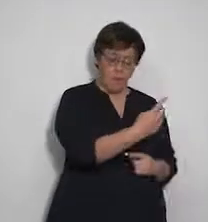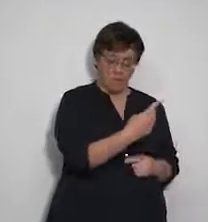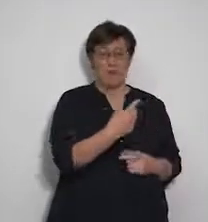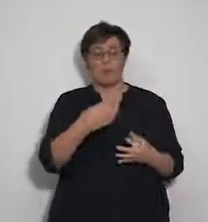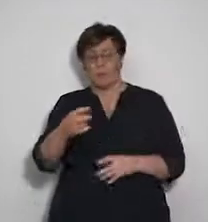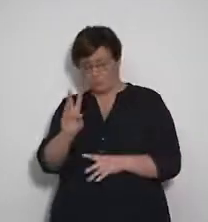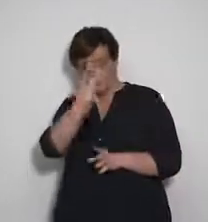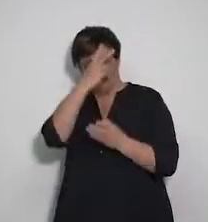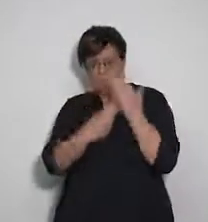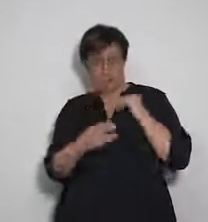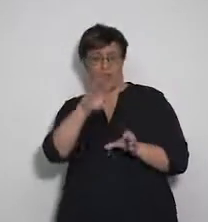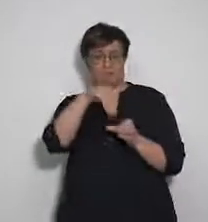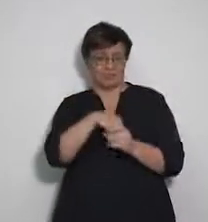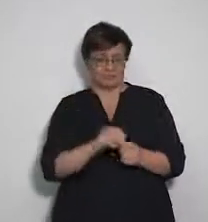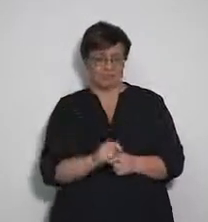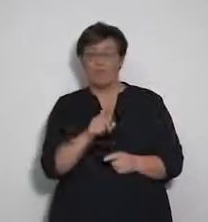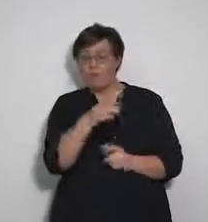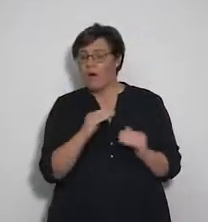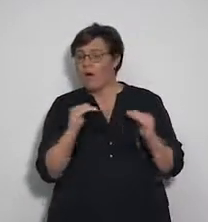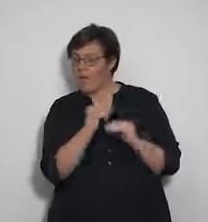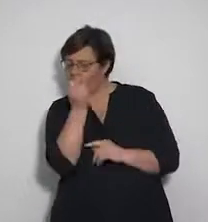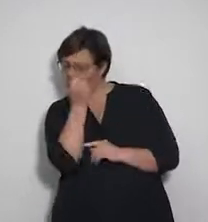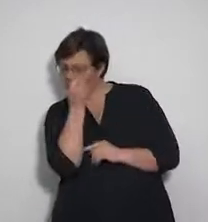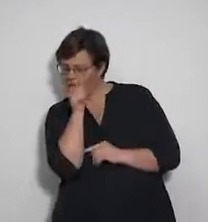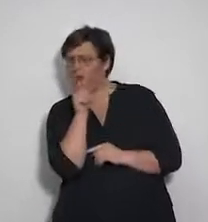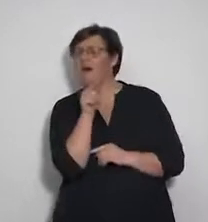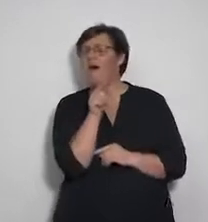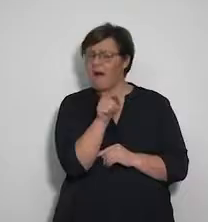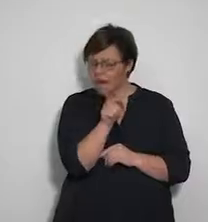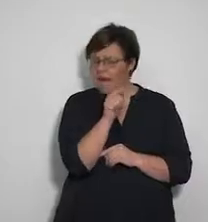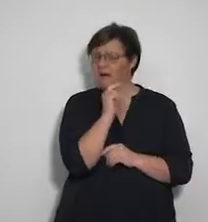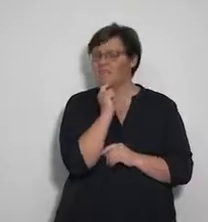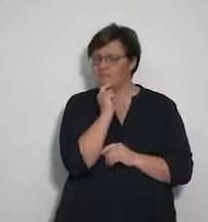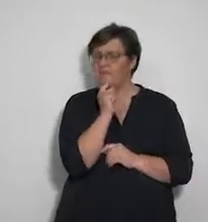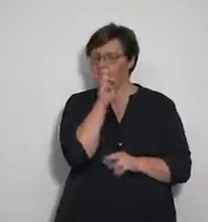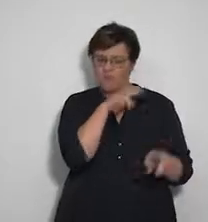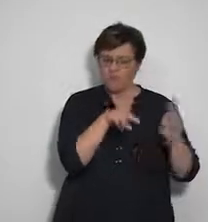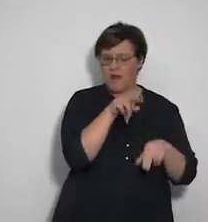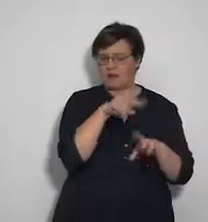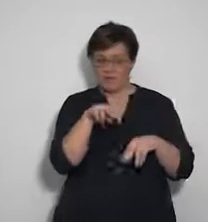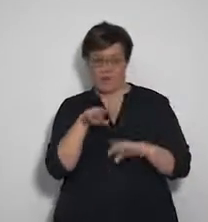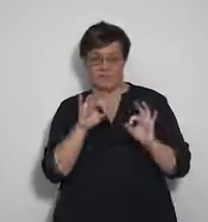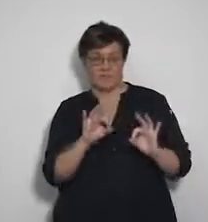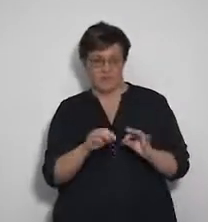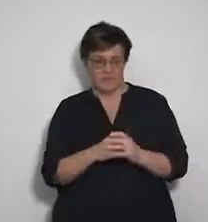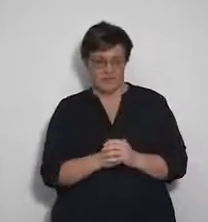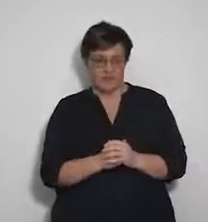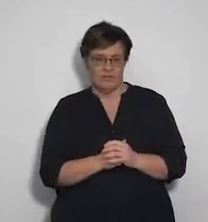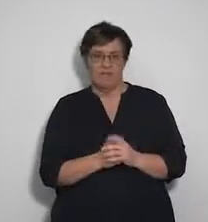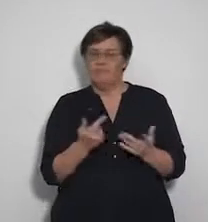and paper 2, and hence it's crucial that you understand the process well and that you're able to revise this